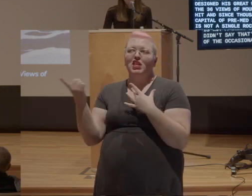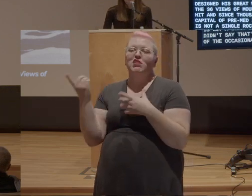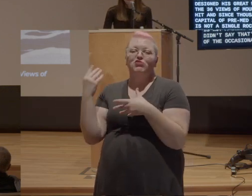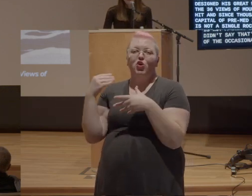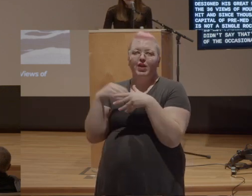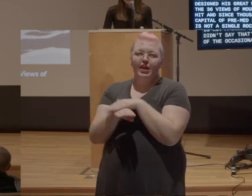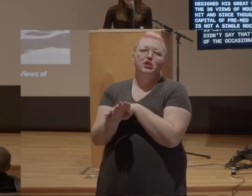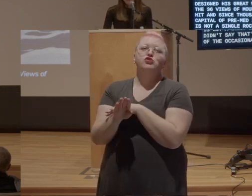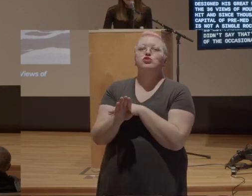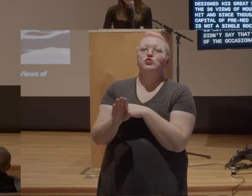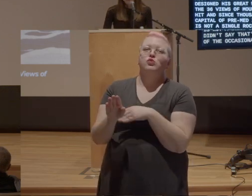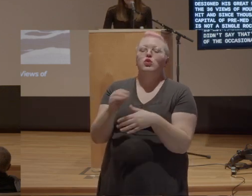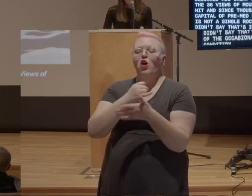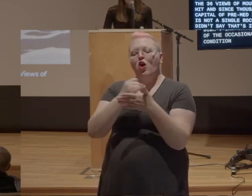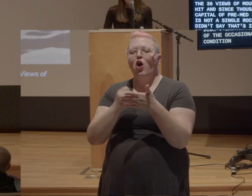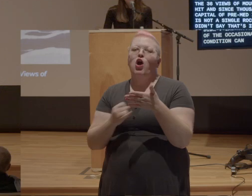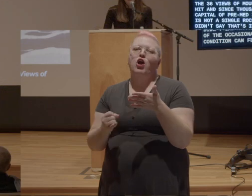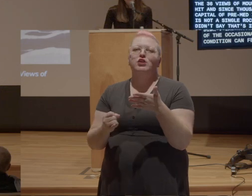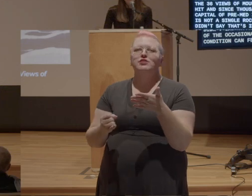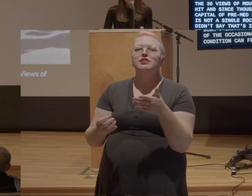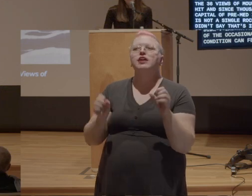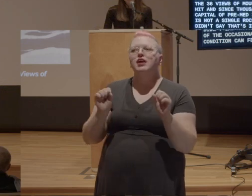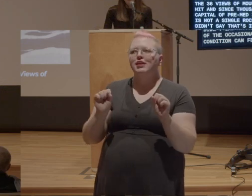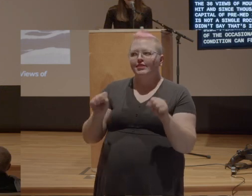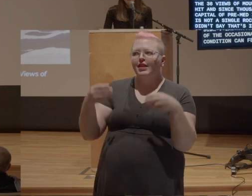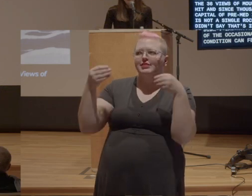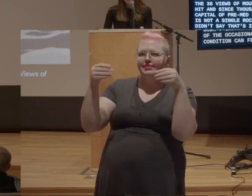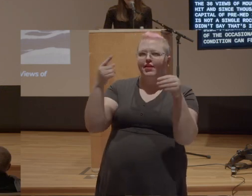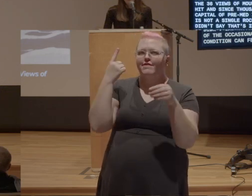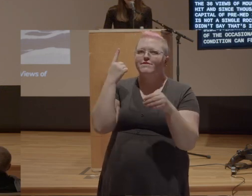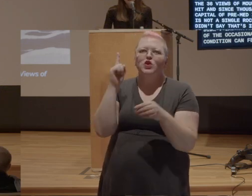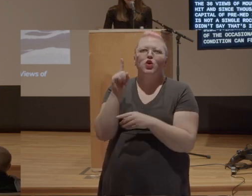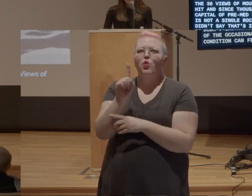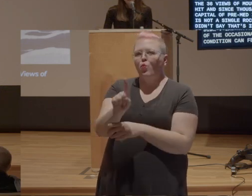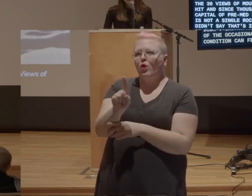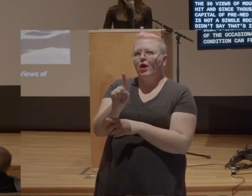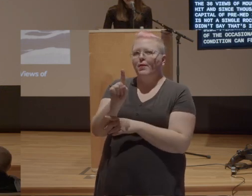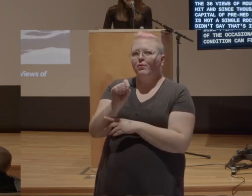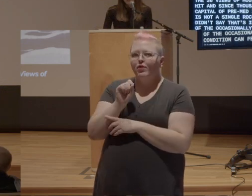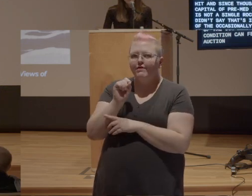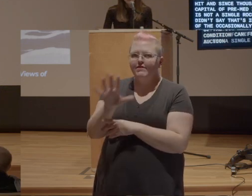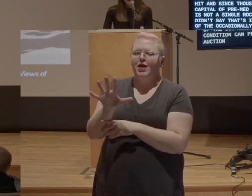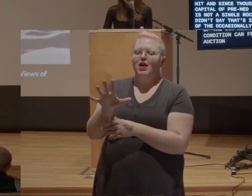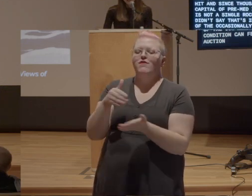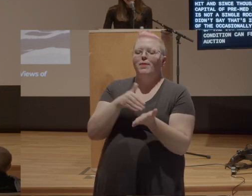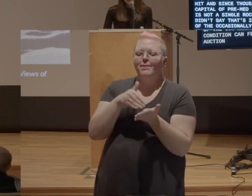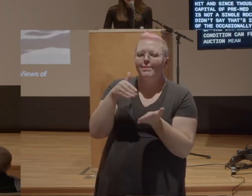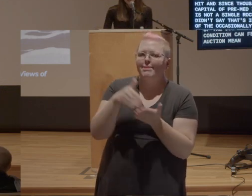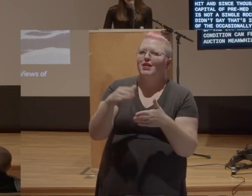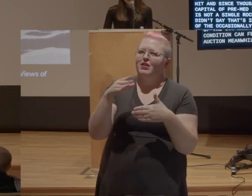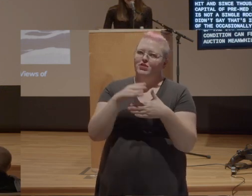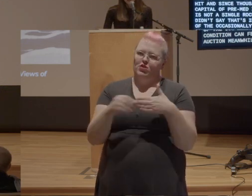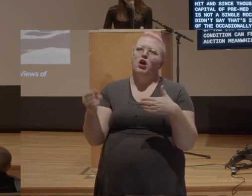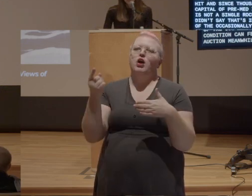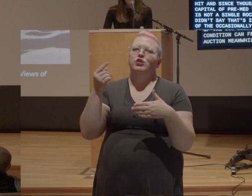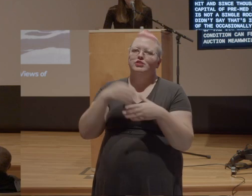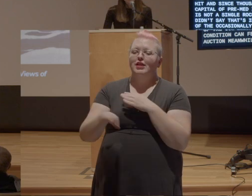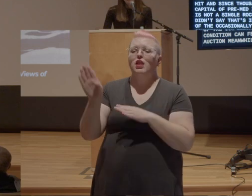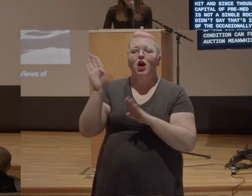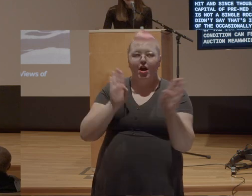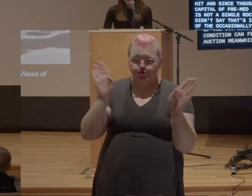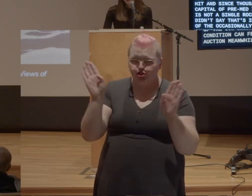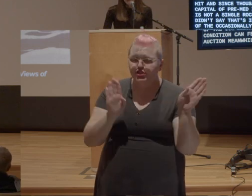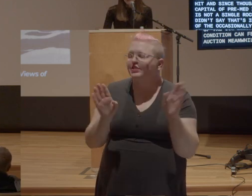good condition can fetch over $1.5 million at auction. Meanwhile, the iconic form of the